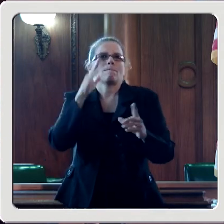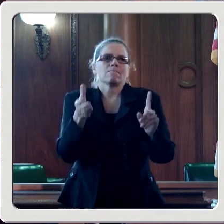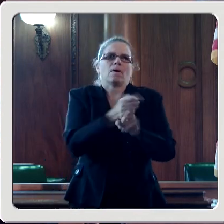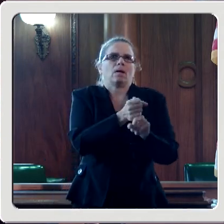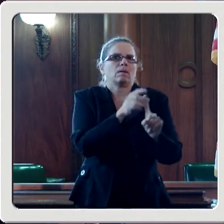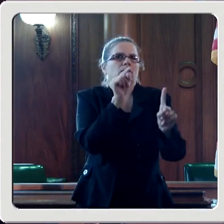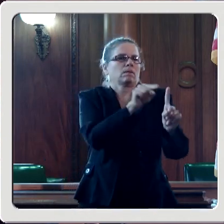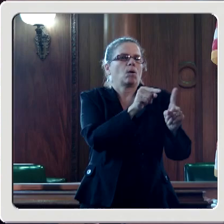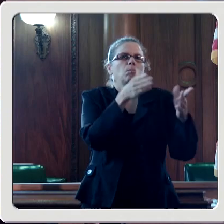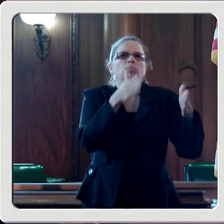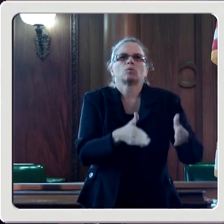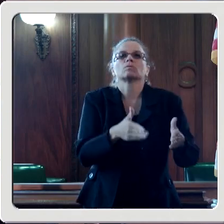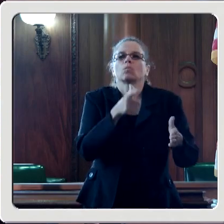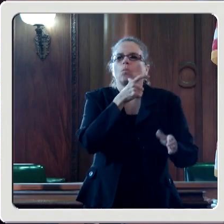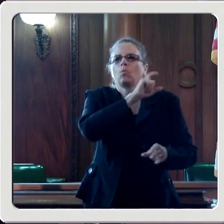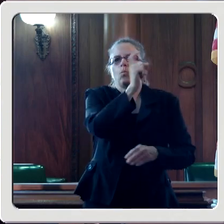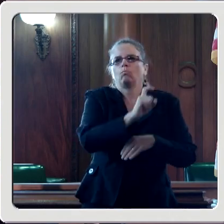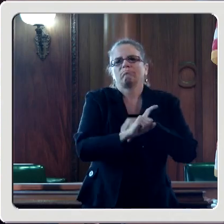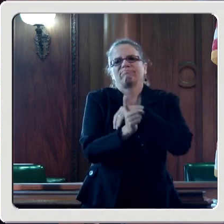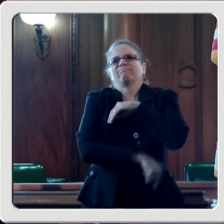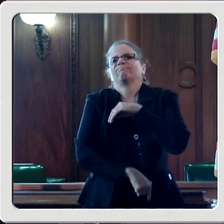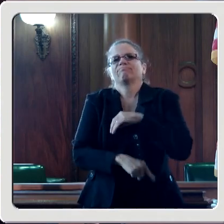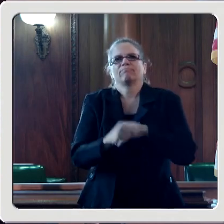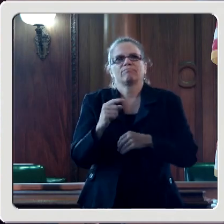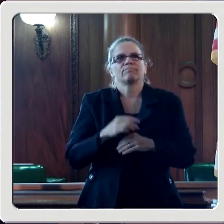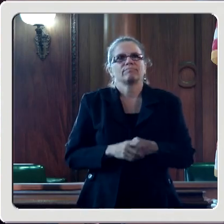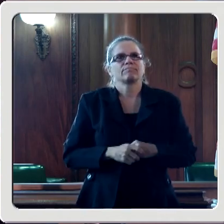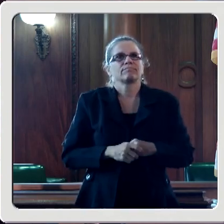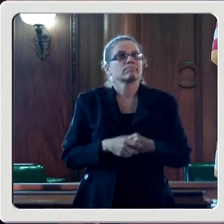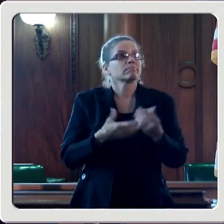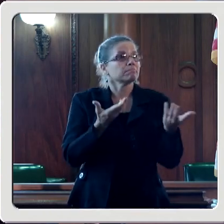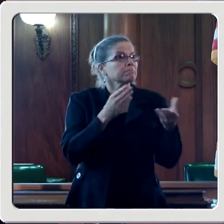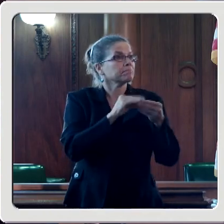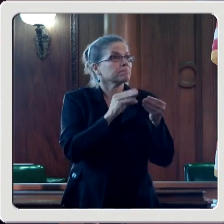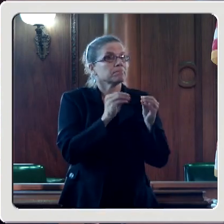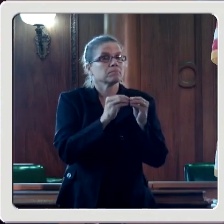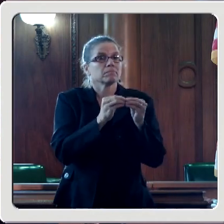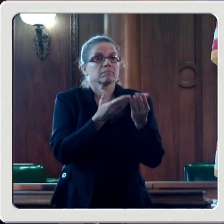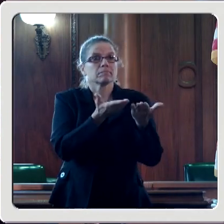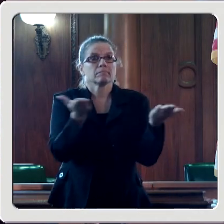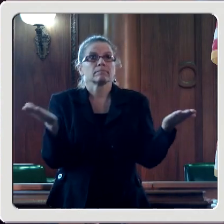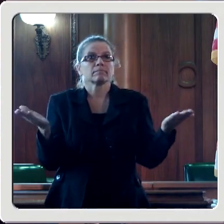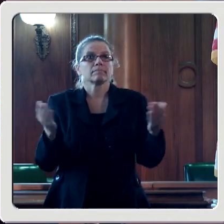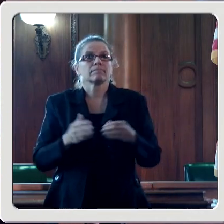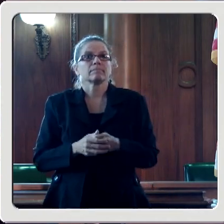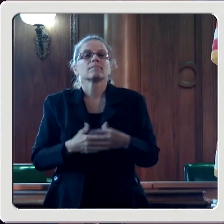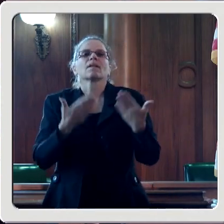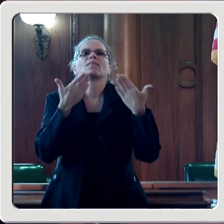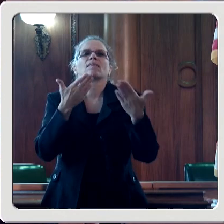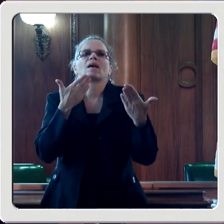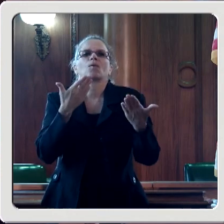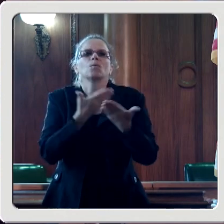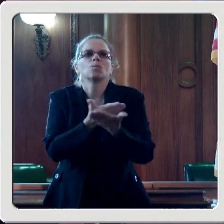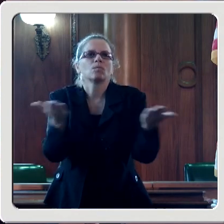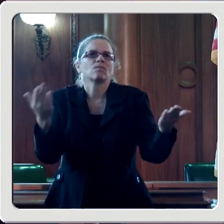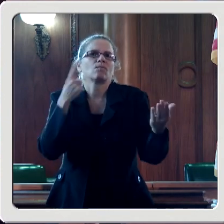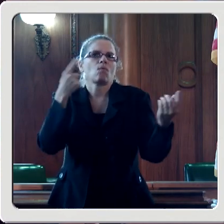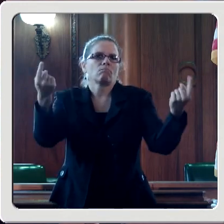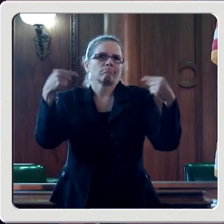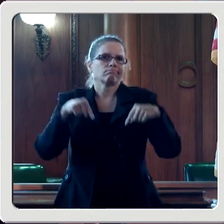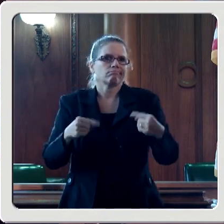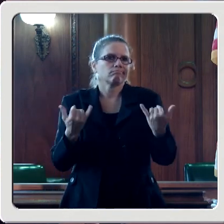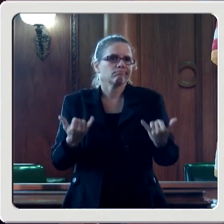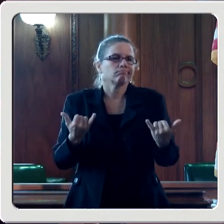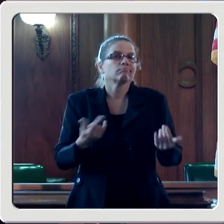did it. Any other questions or comments? Okay, hearing none. Again, I'm very deeply appreciative of the media's efforts